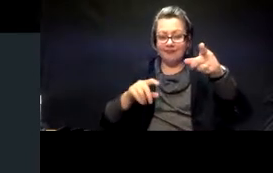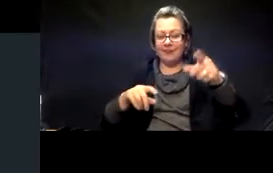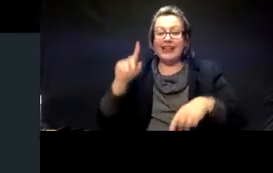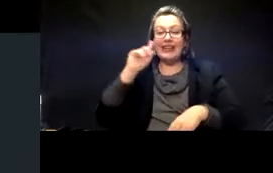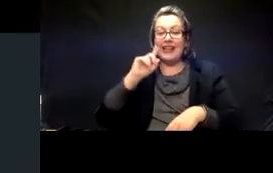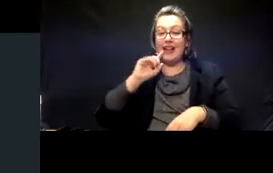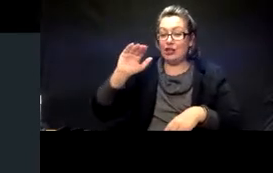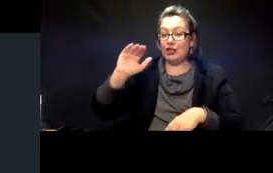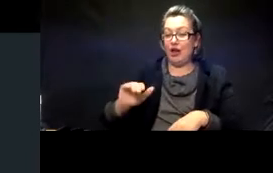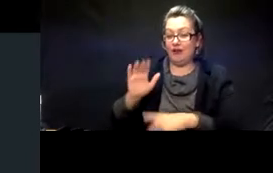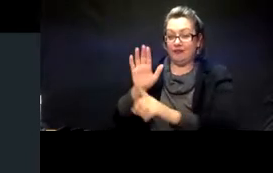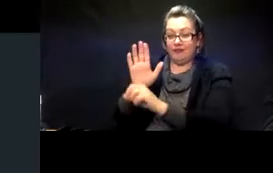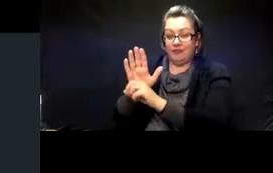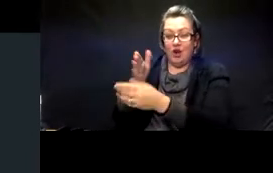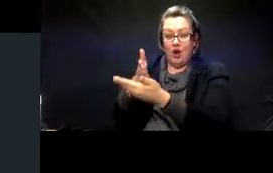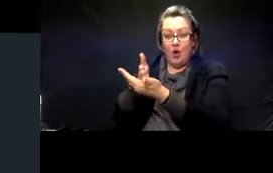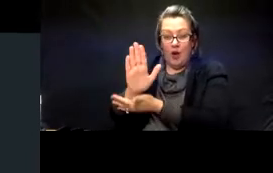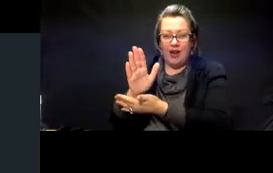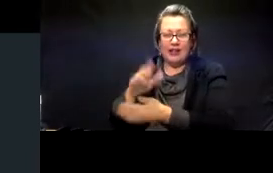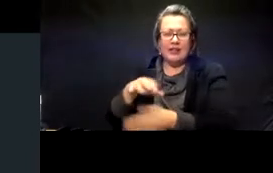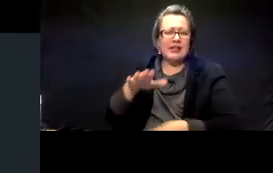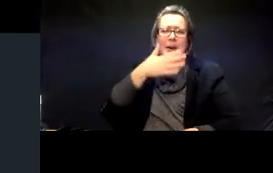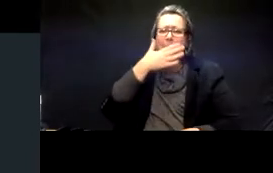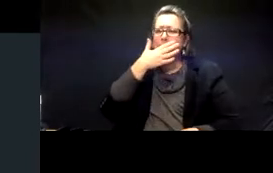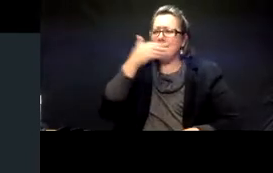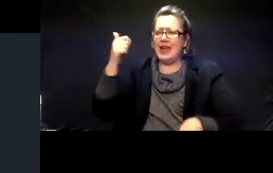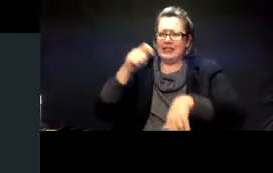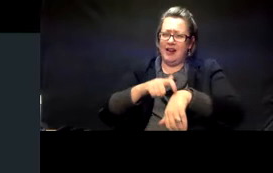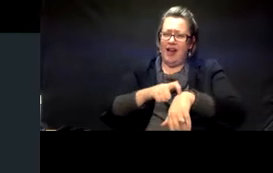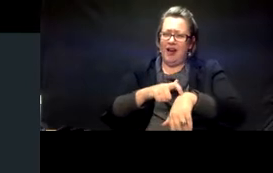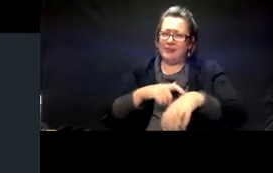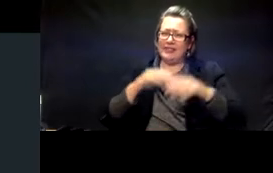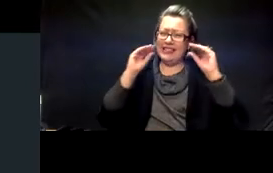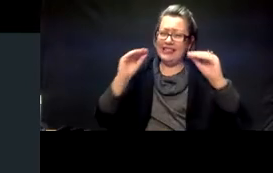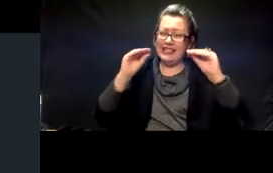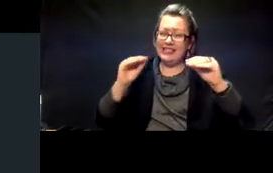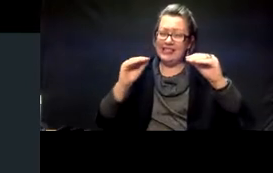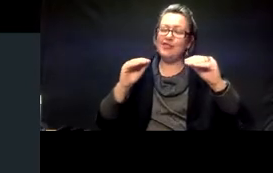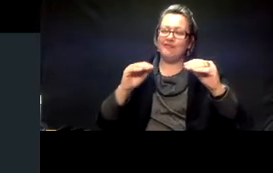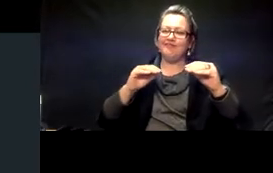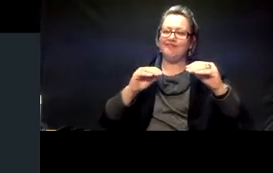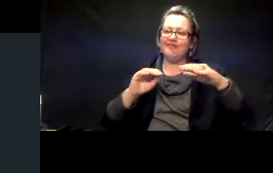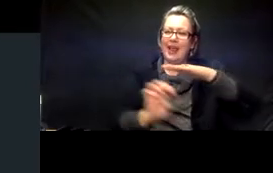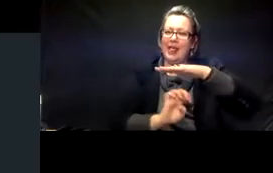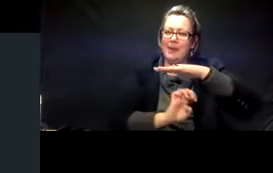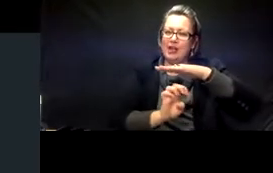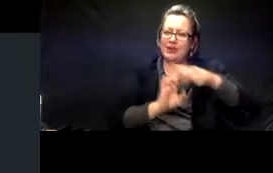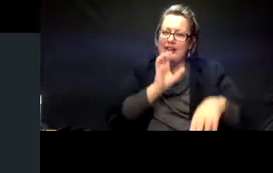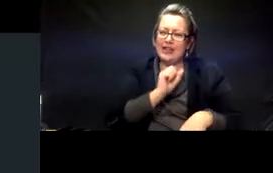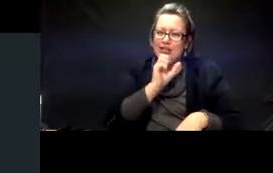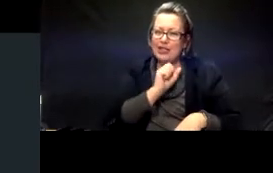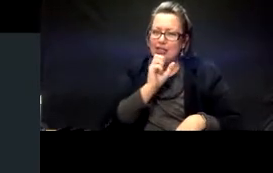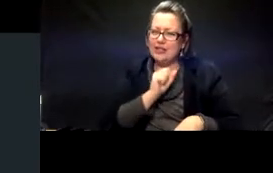Okay, so this you see is titled Deaf Child's Rights. The best time to teach